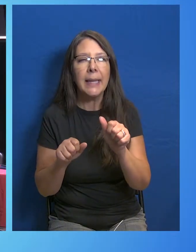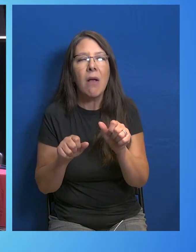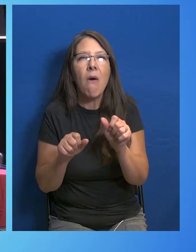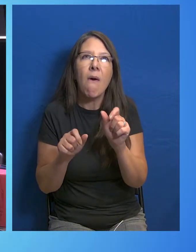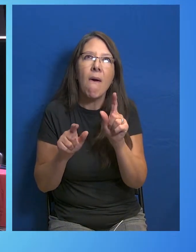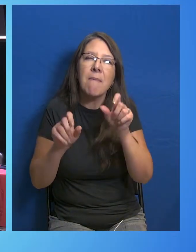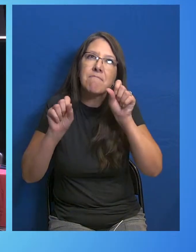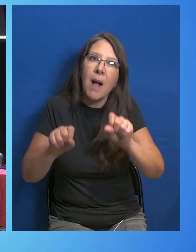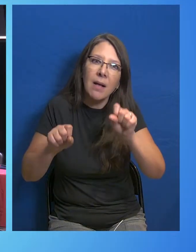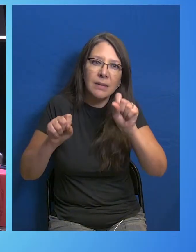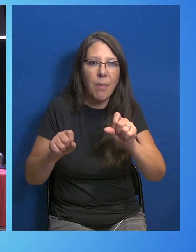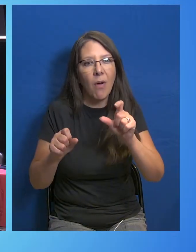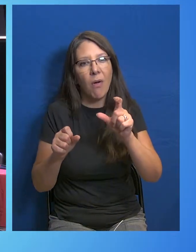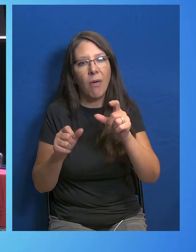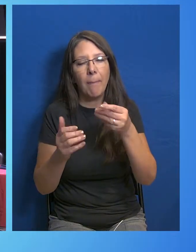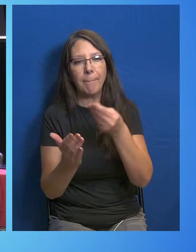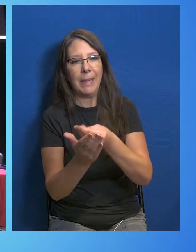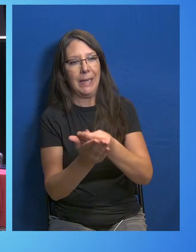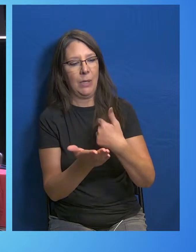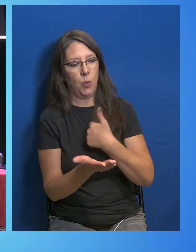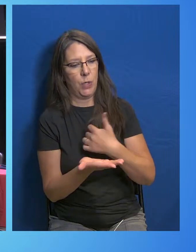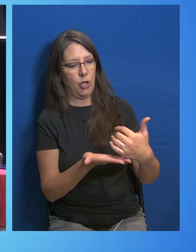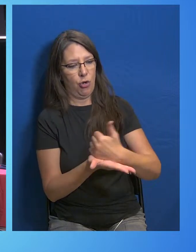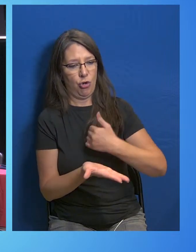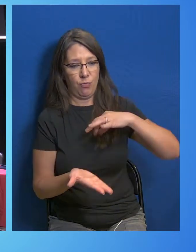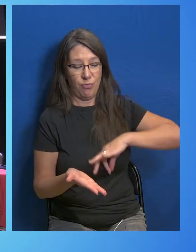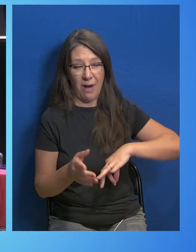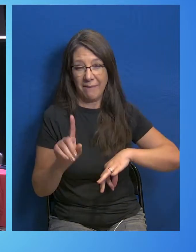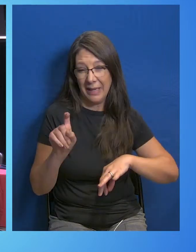dollars we're actually talking about?